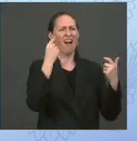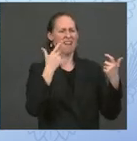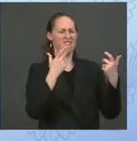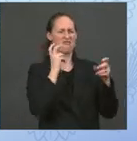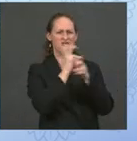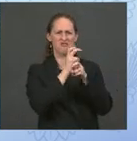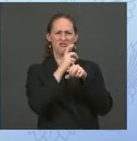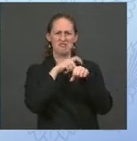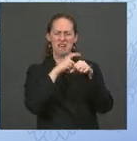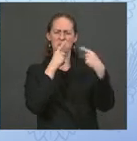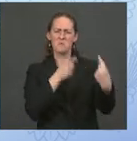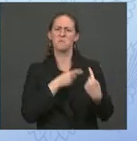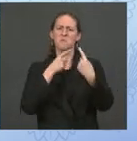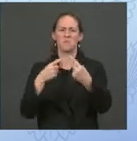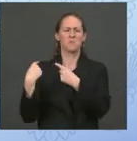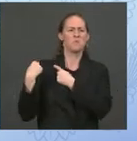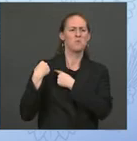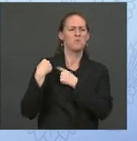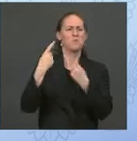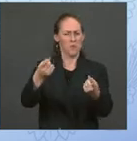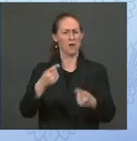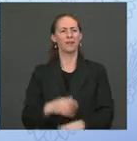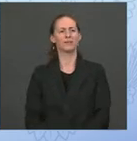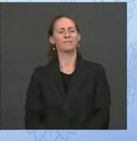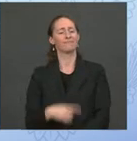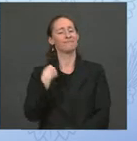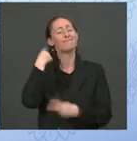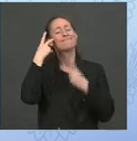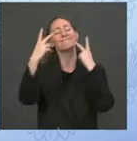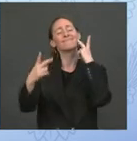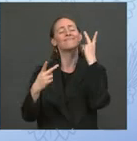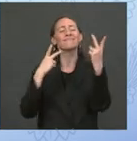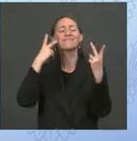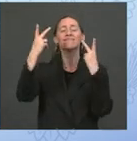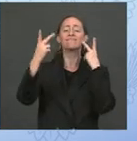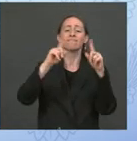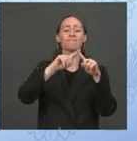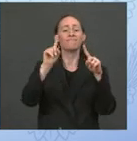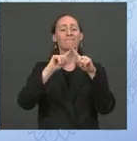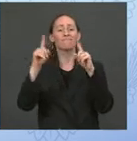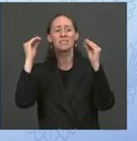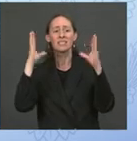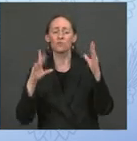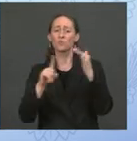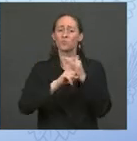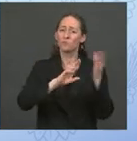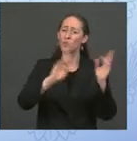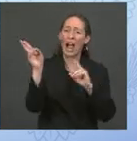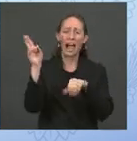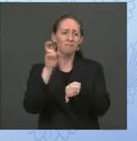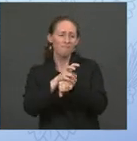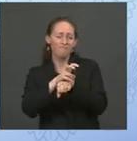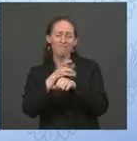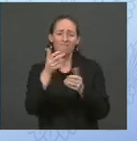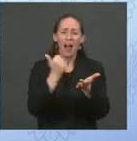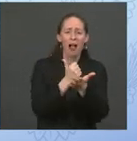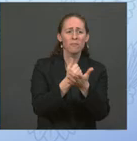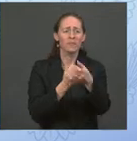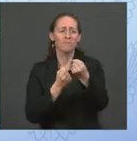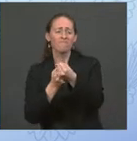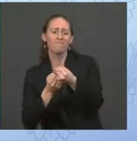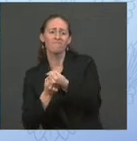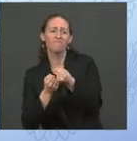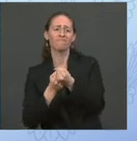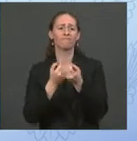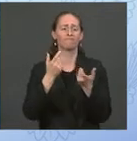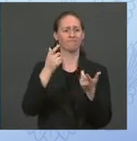have seen educators show up on the front lines of this pandemic, reshaping content delivery in the matter of days,